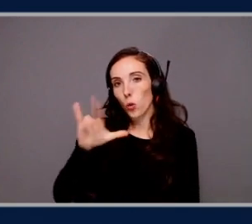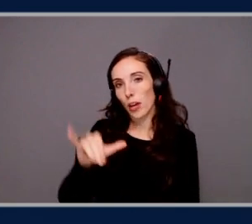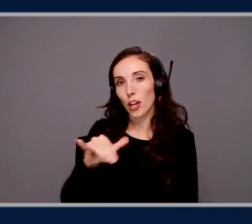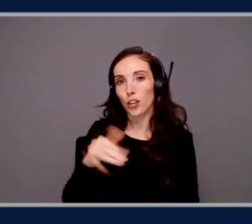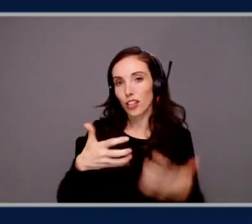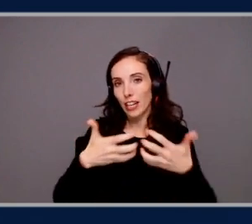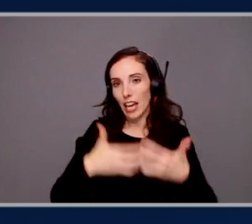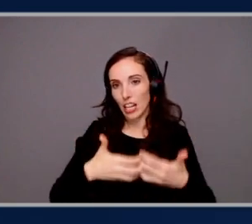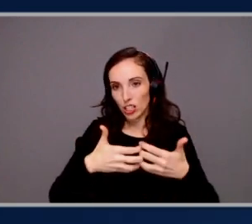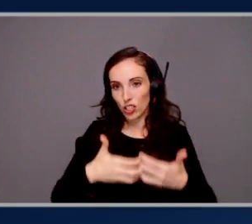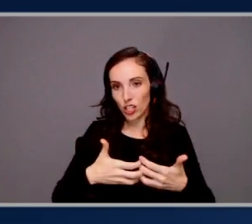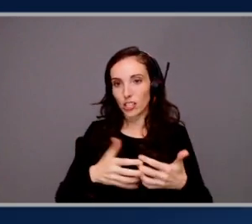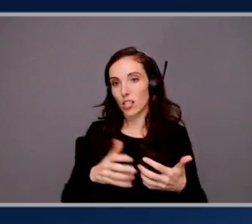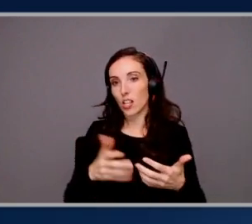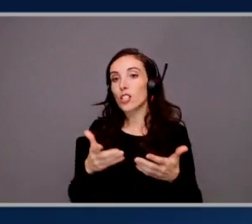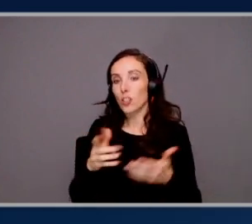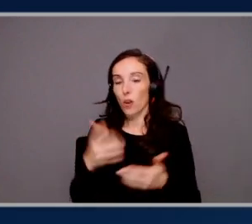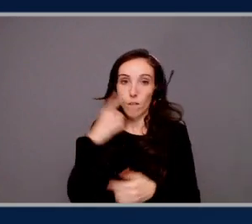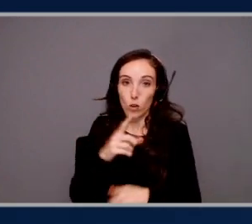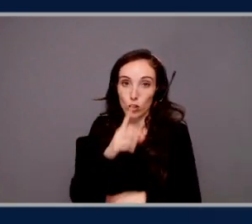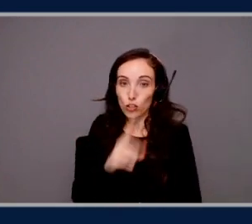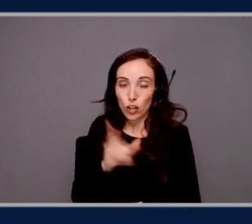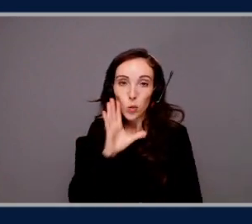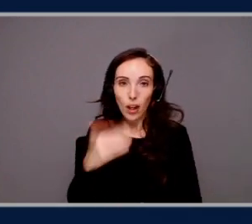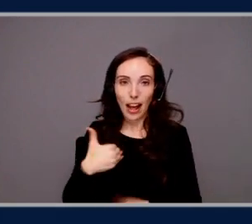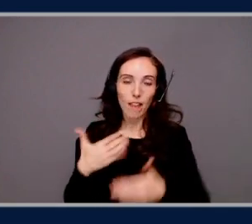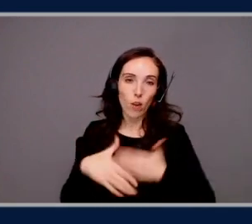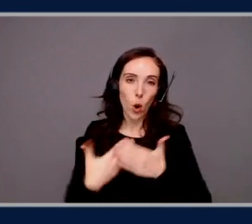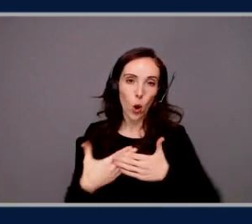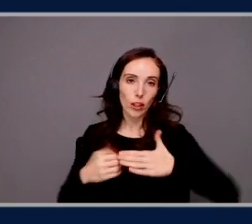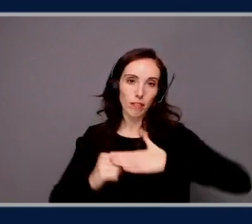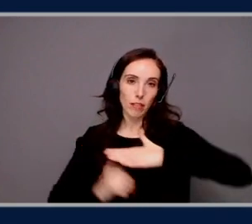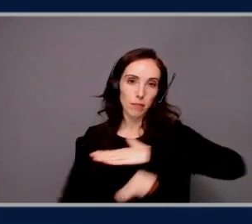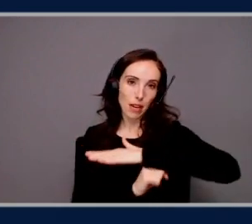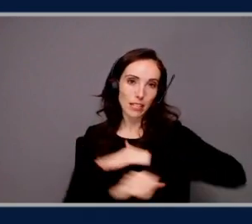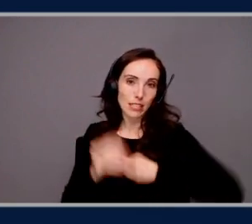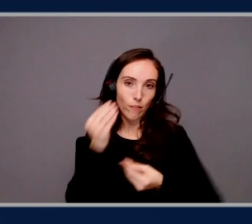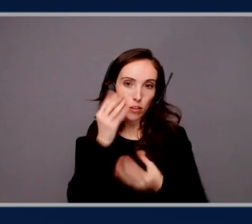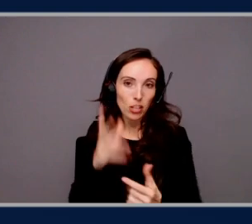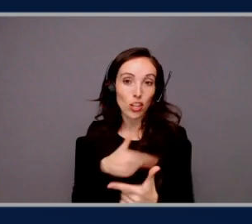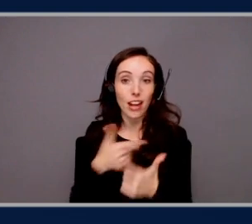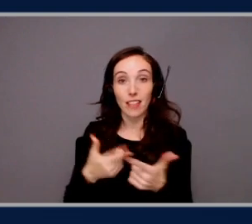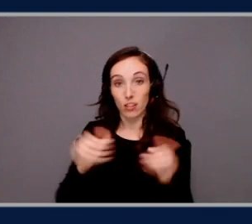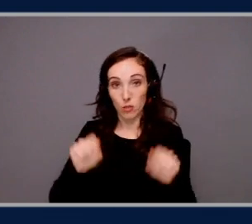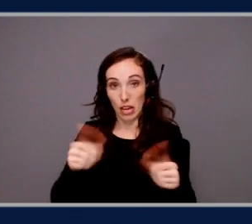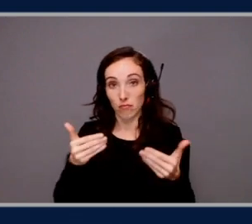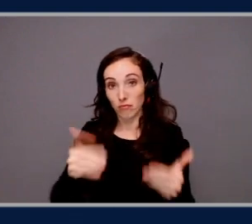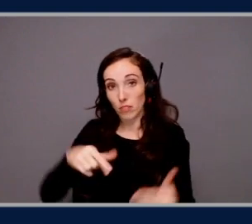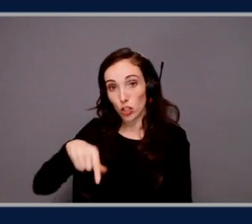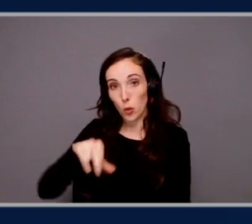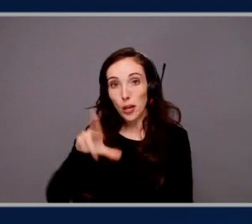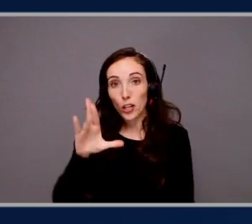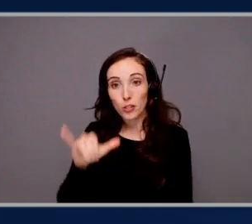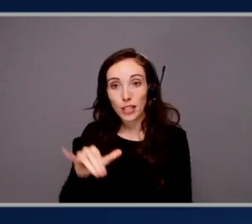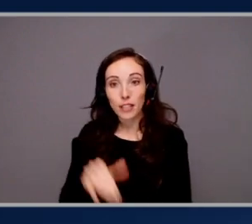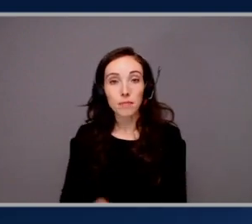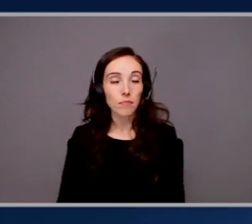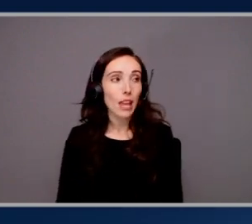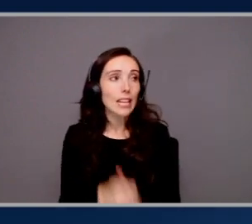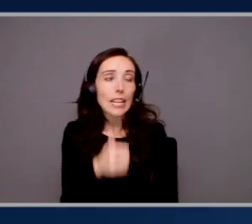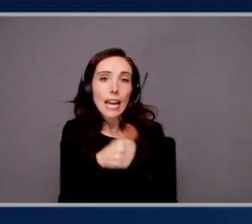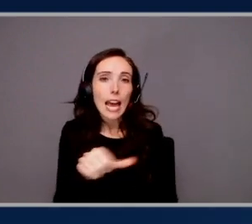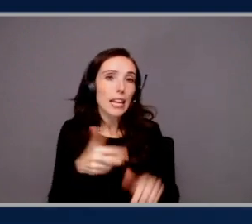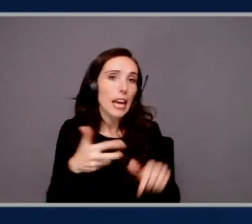on permission, for Right. sure, Yeah. right? And then they query it. And updates that are made to those original